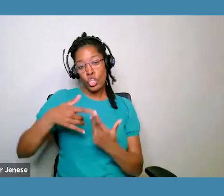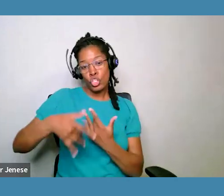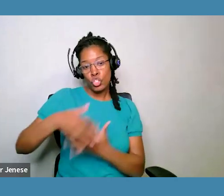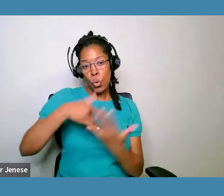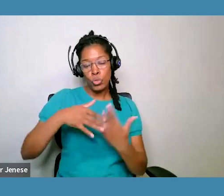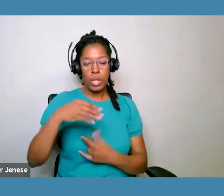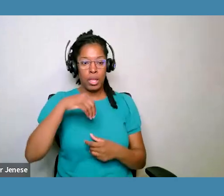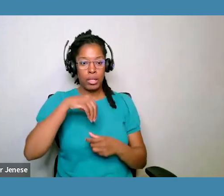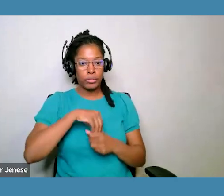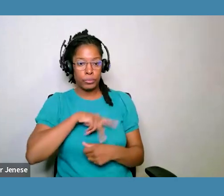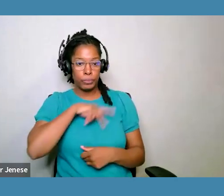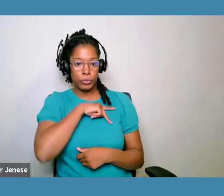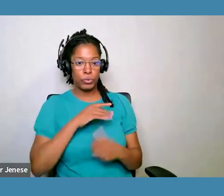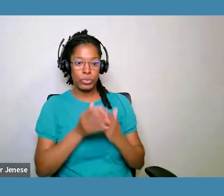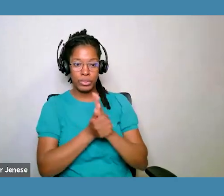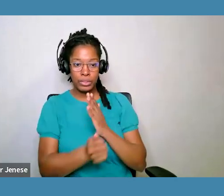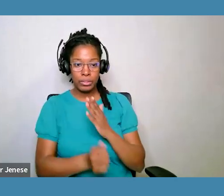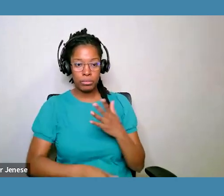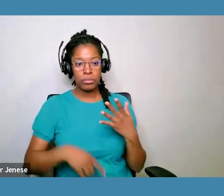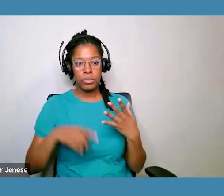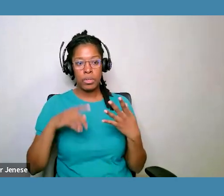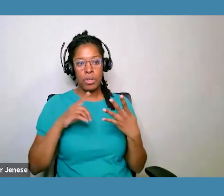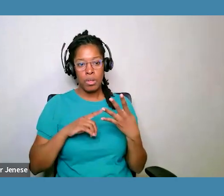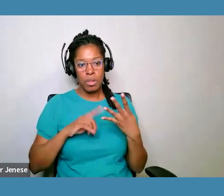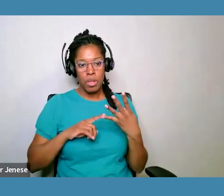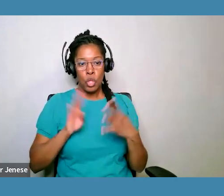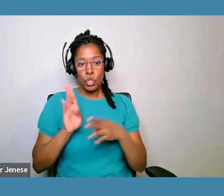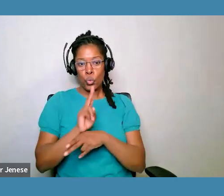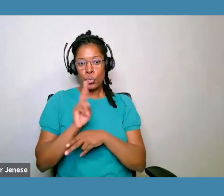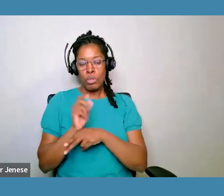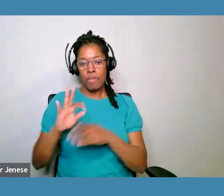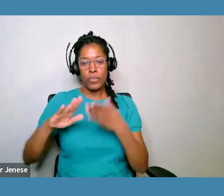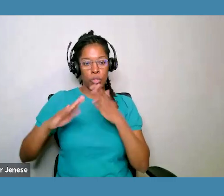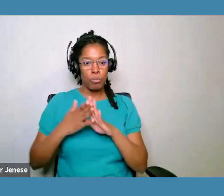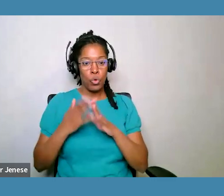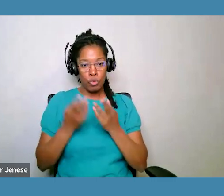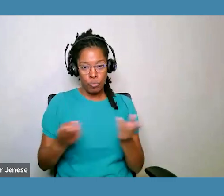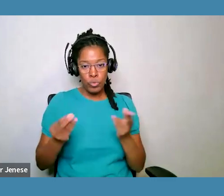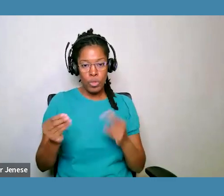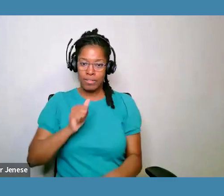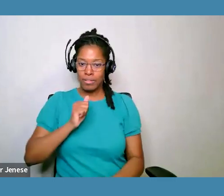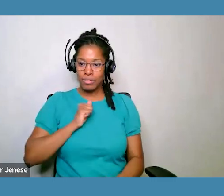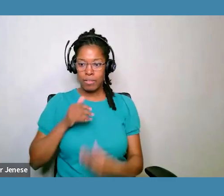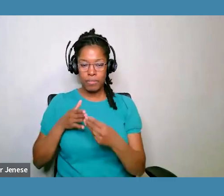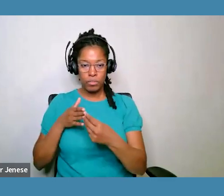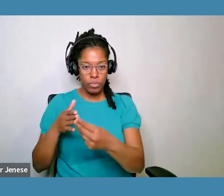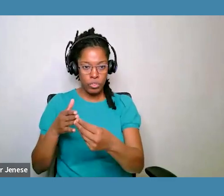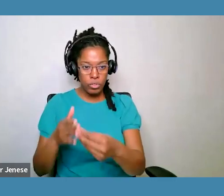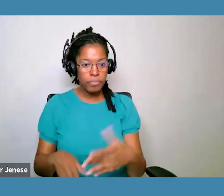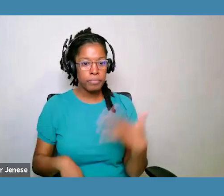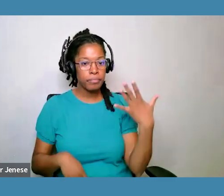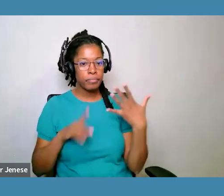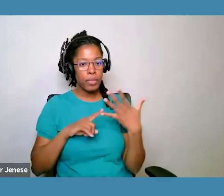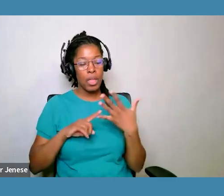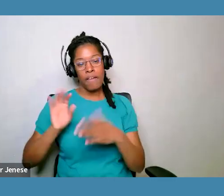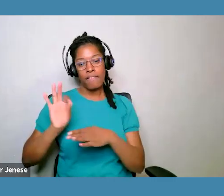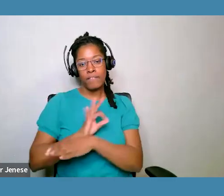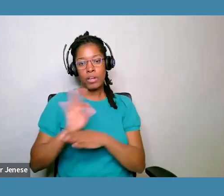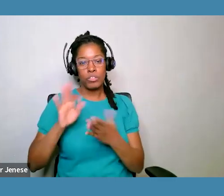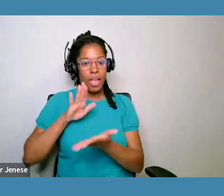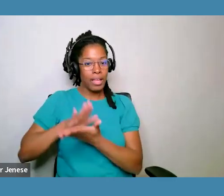interpersonal skills, use of community resources and self-direction, functional academic